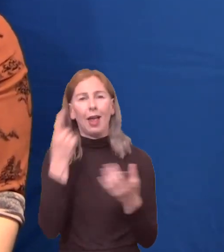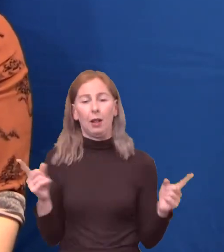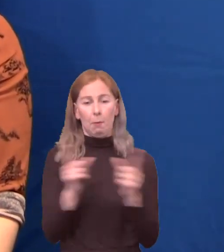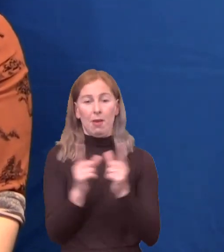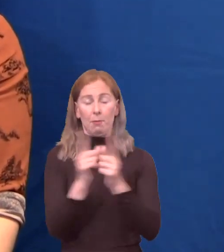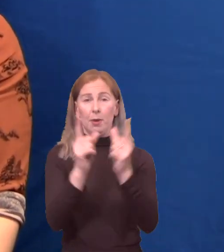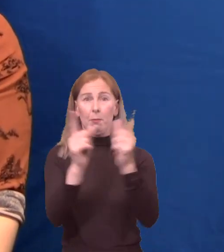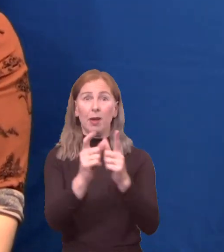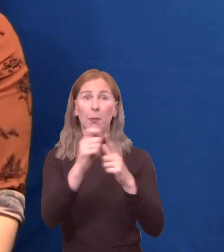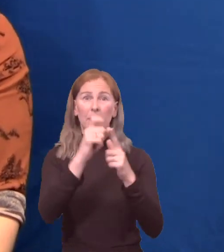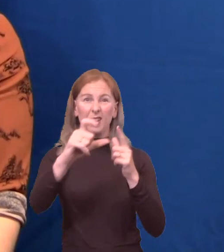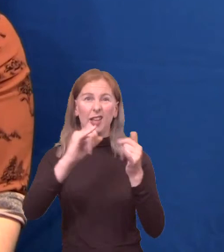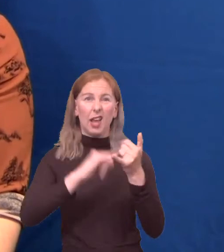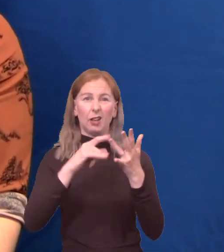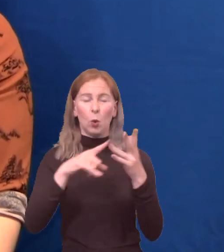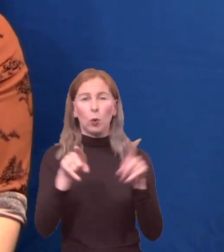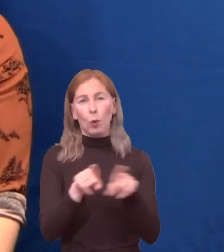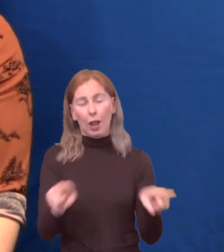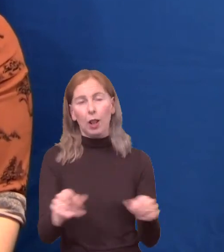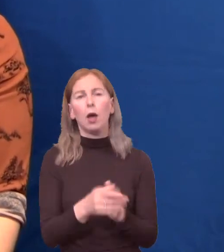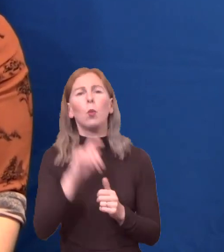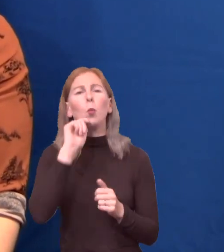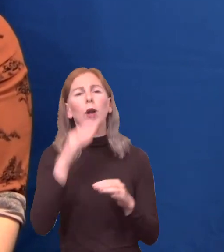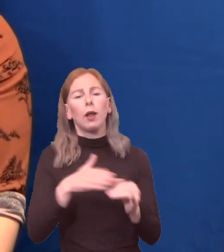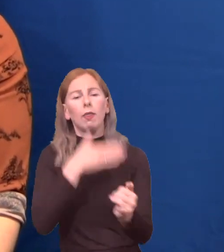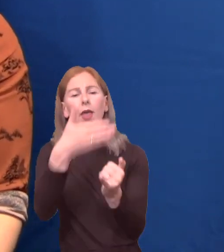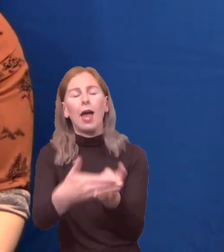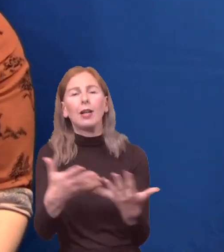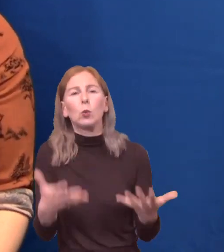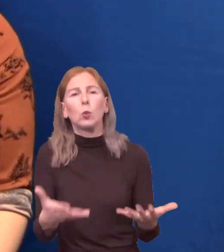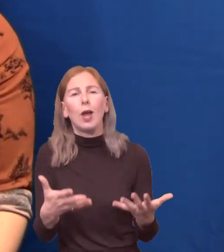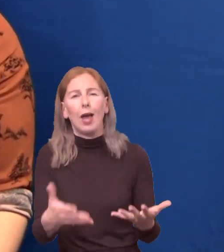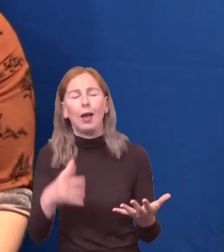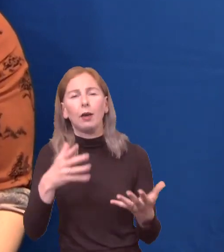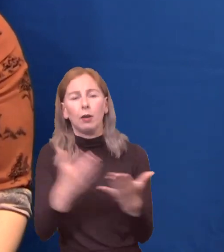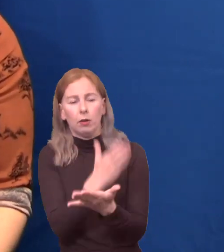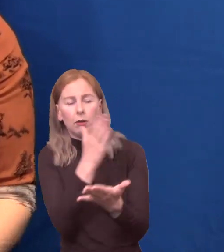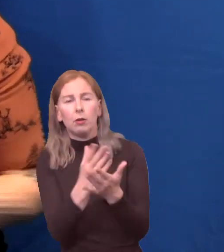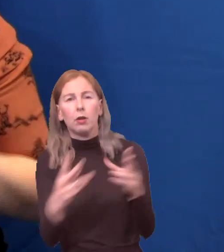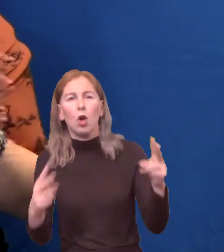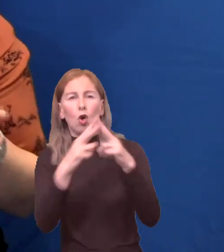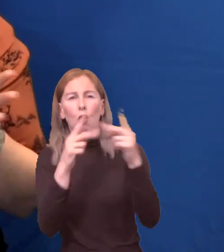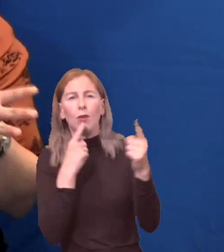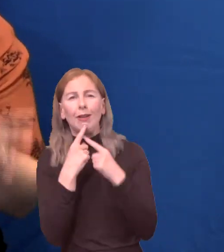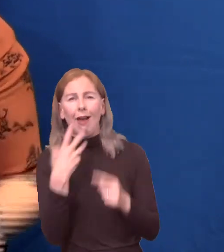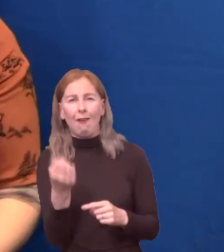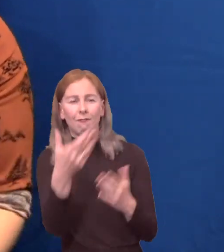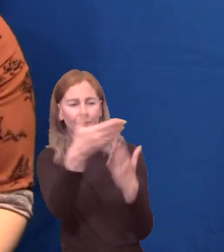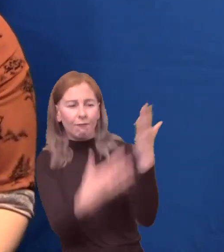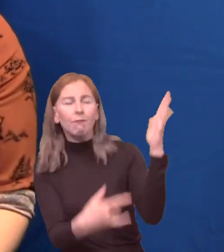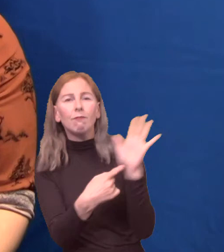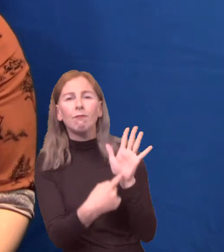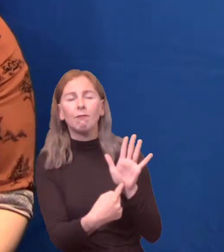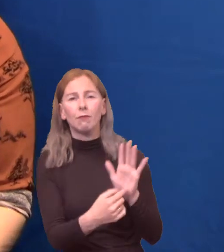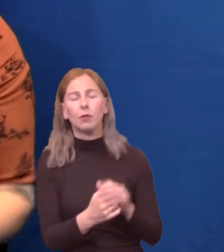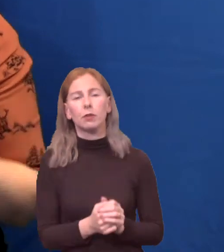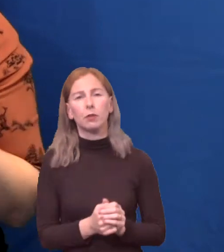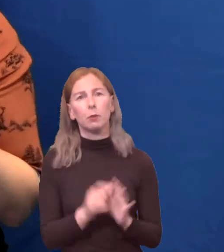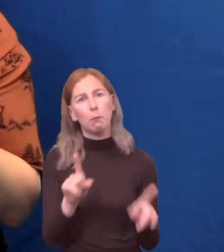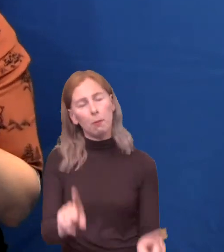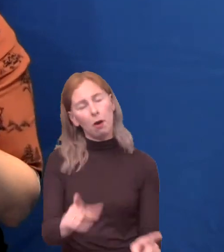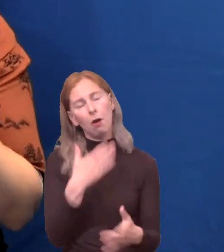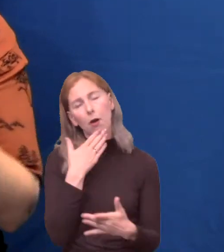sure that contact details are kind of available for you at the end of this chat. But yeah, please do make the most of them when you can, because they are